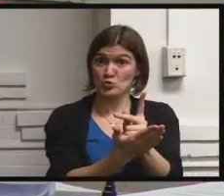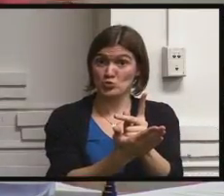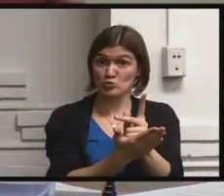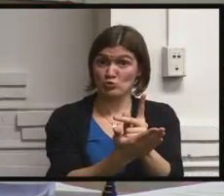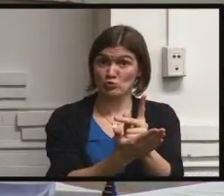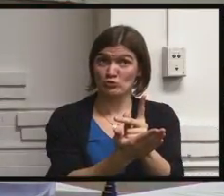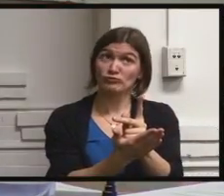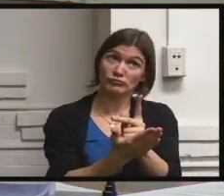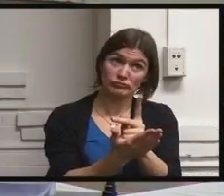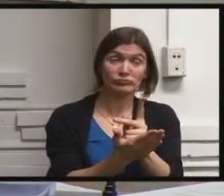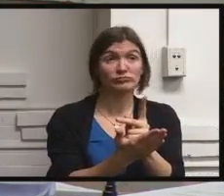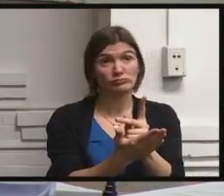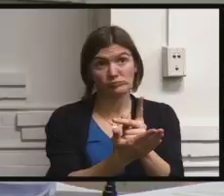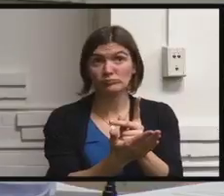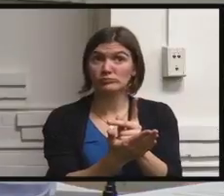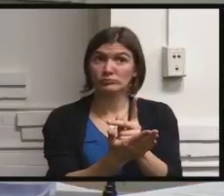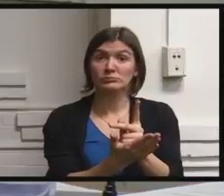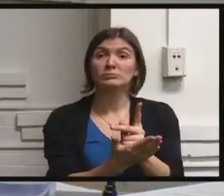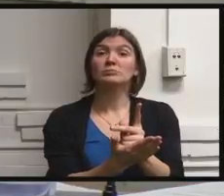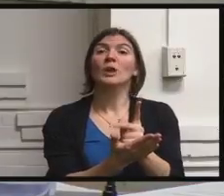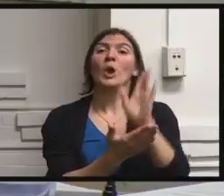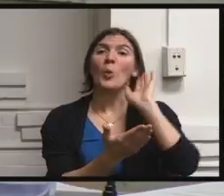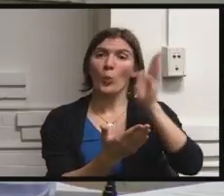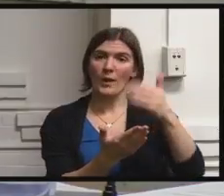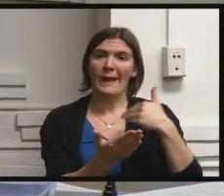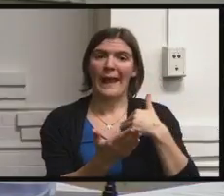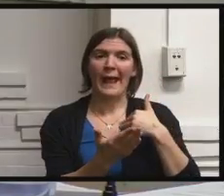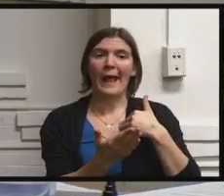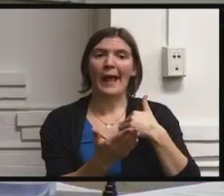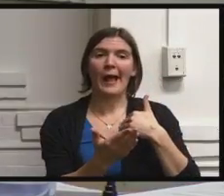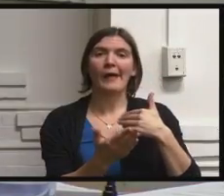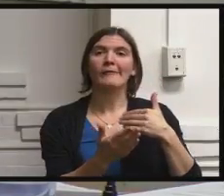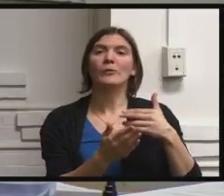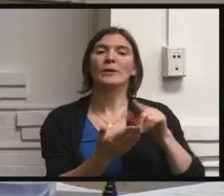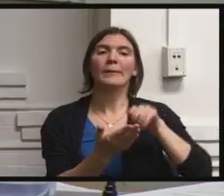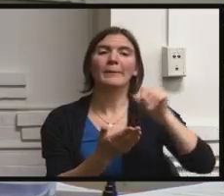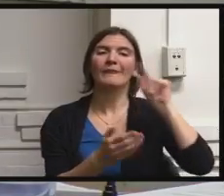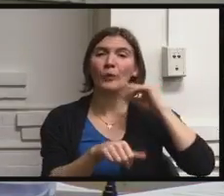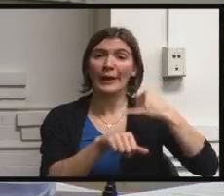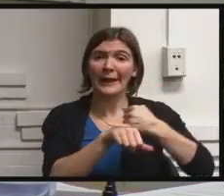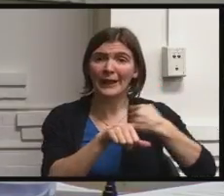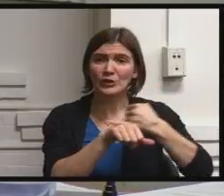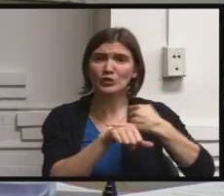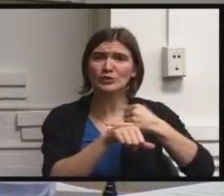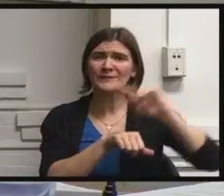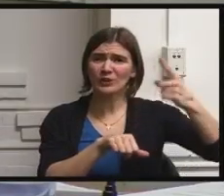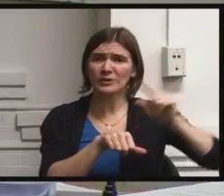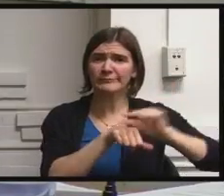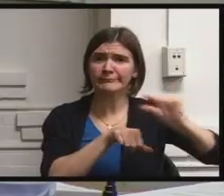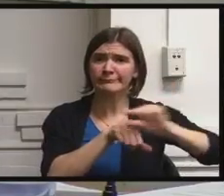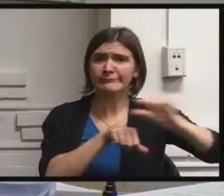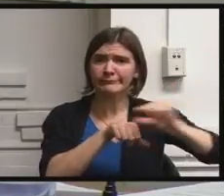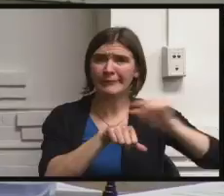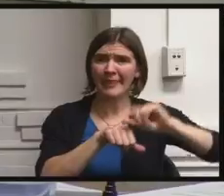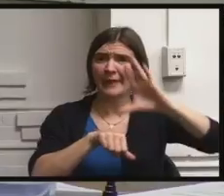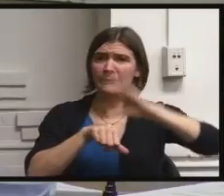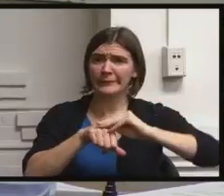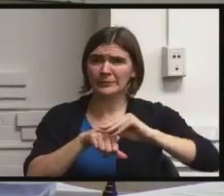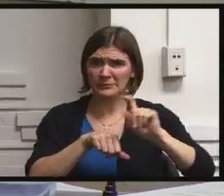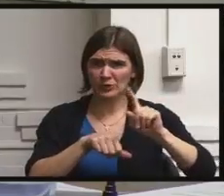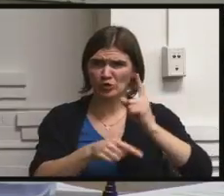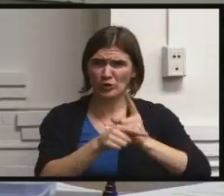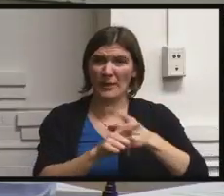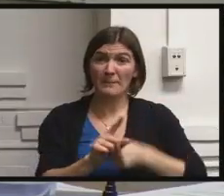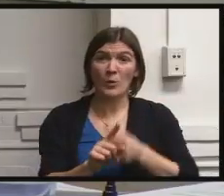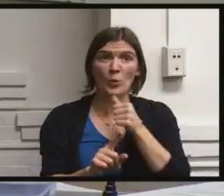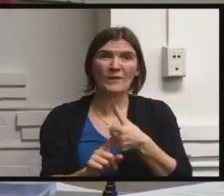we would have a chunk of the year where it's just interest or no payments, or I forget how that works, but we wouldn't see the